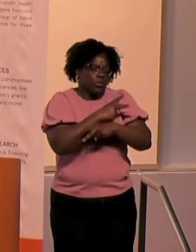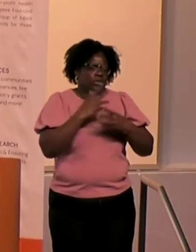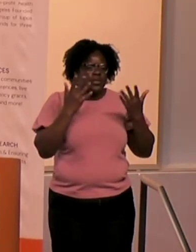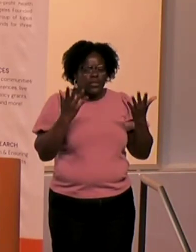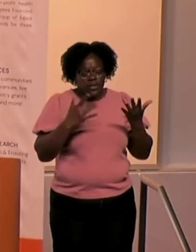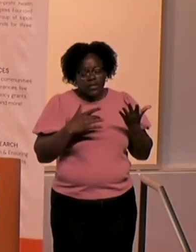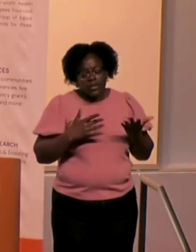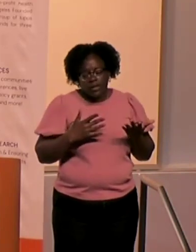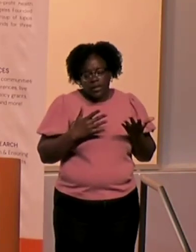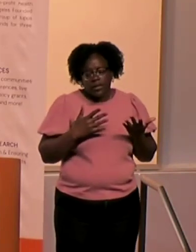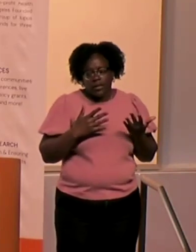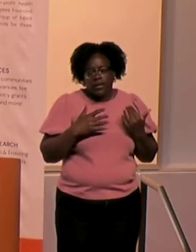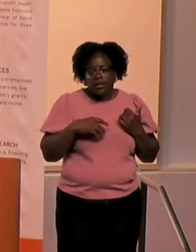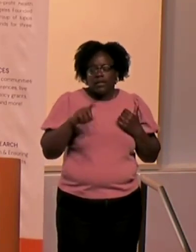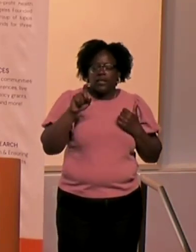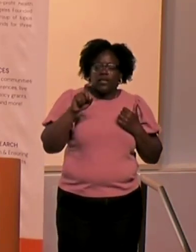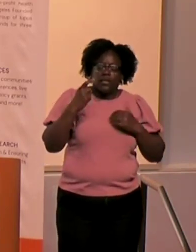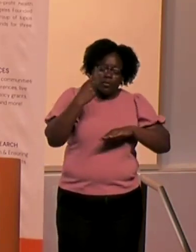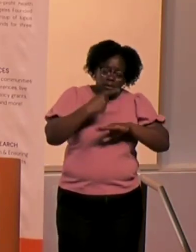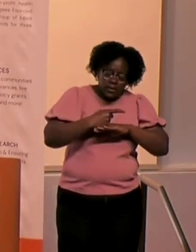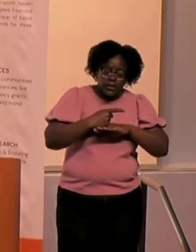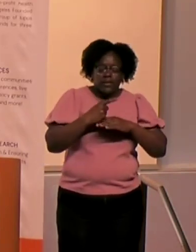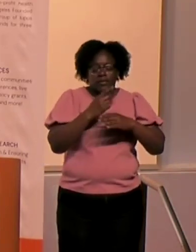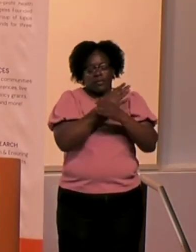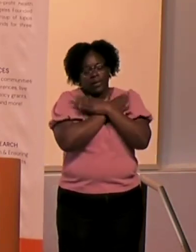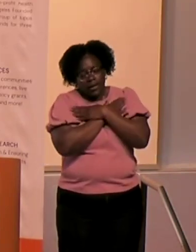knowing, okay, I need a day to relax, to recover,